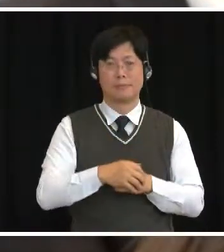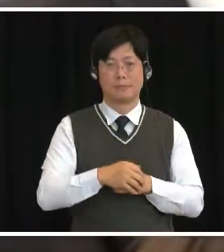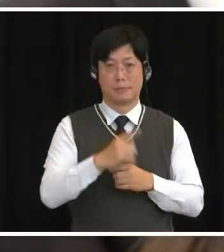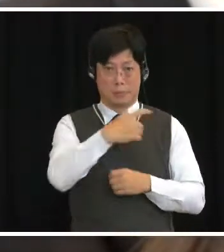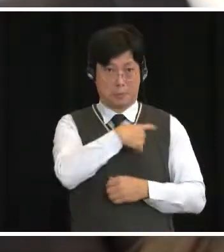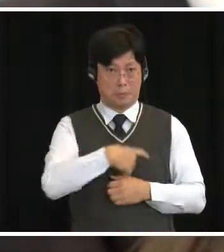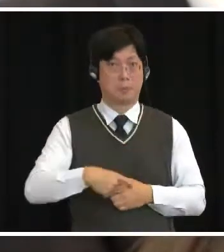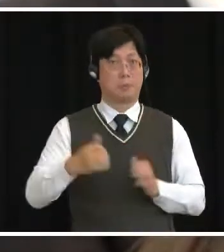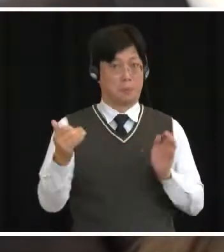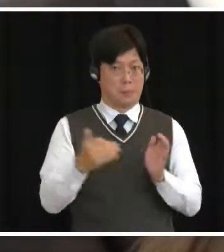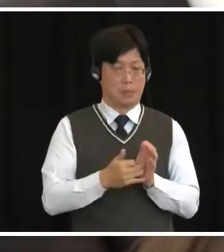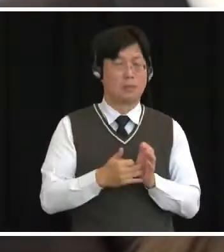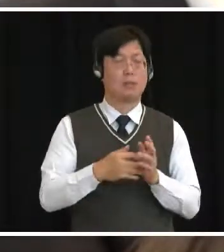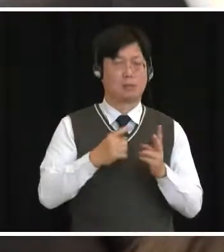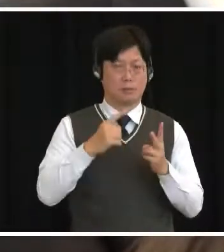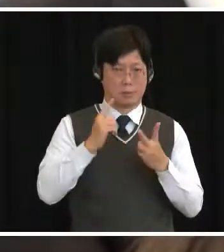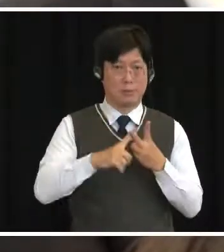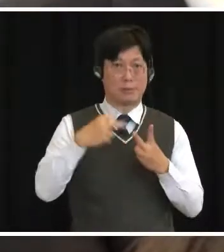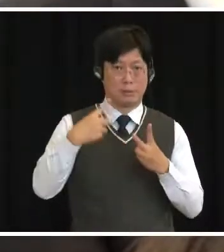Each class will